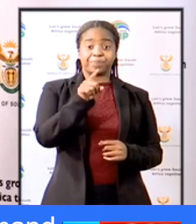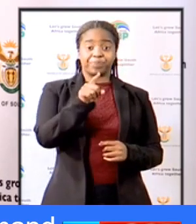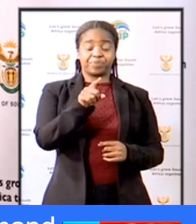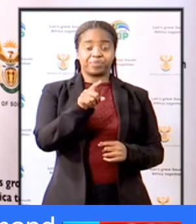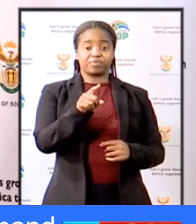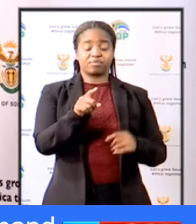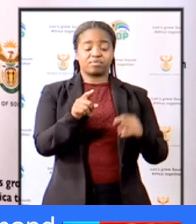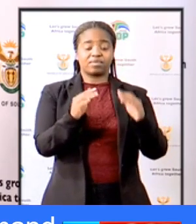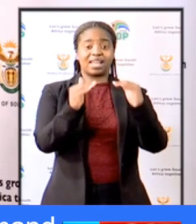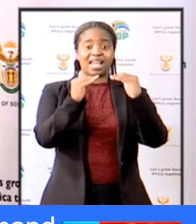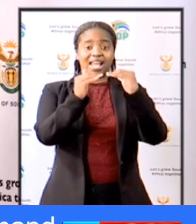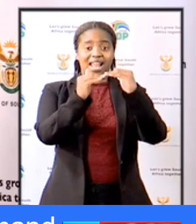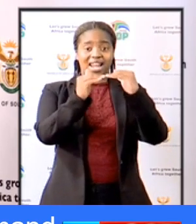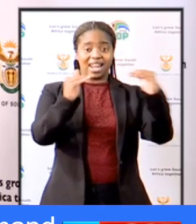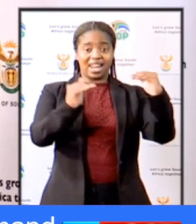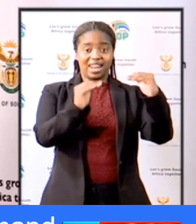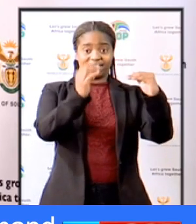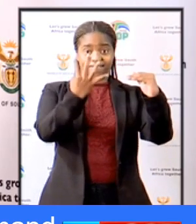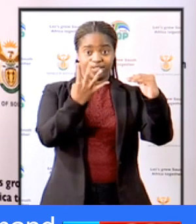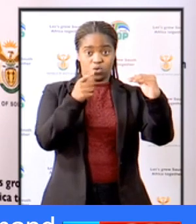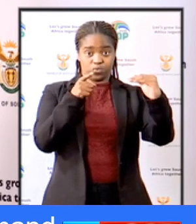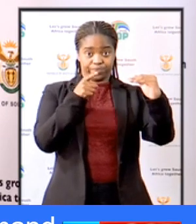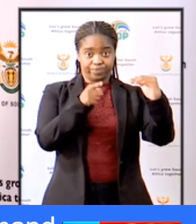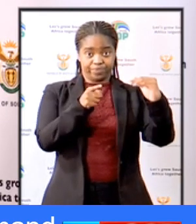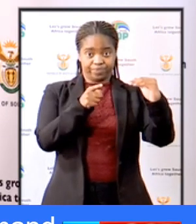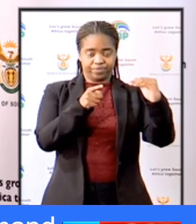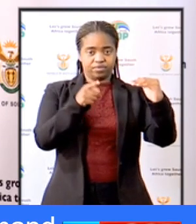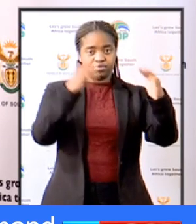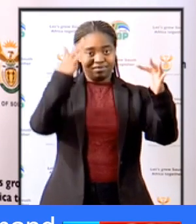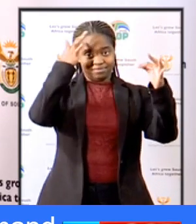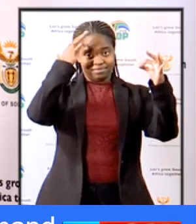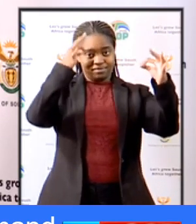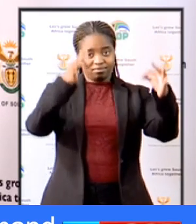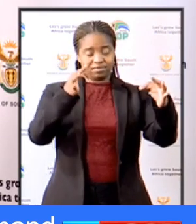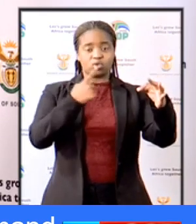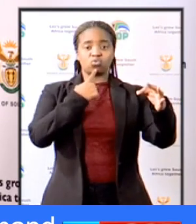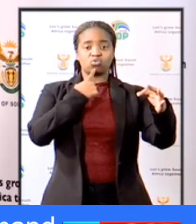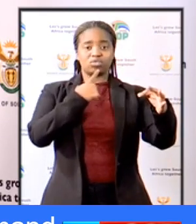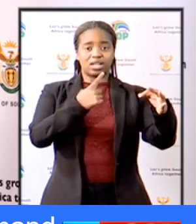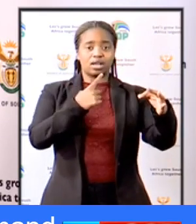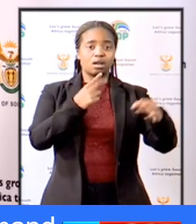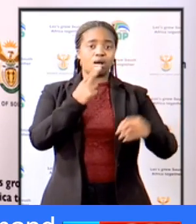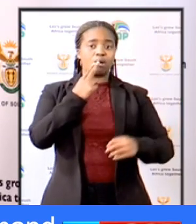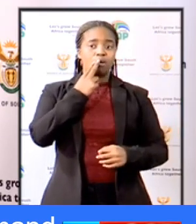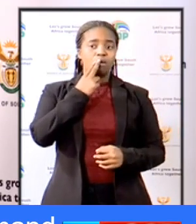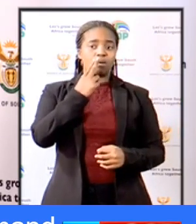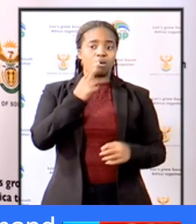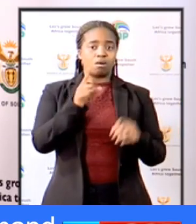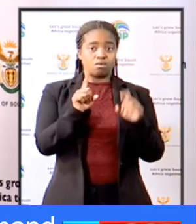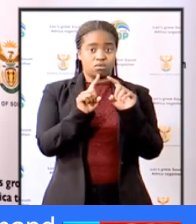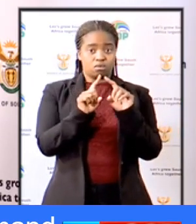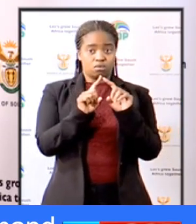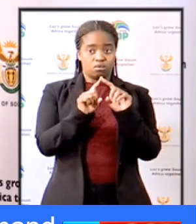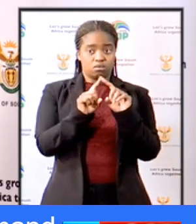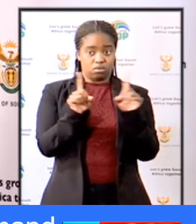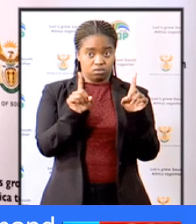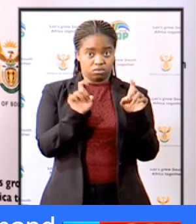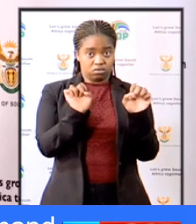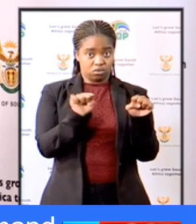scientific evidence was used to come to the initial decision to lift the ban at level 4? The initial decision.